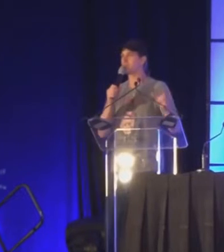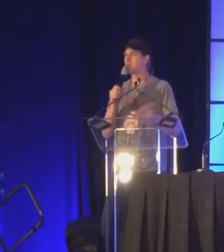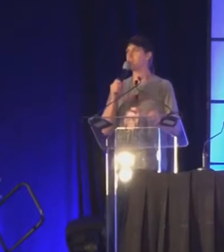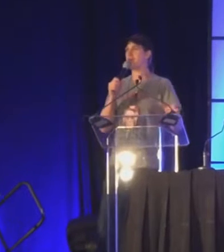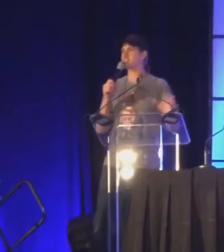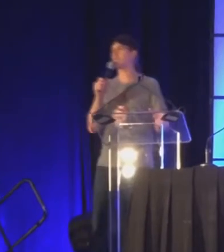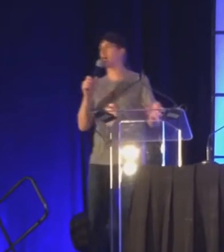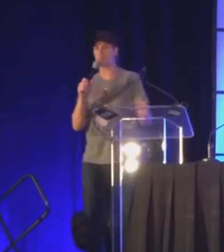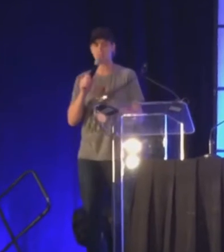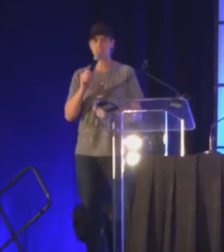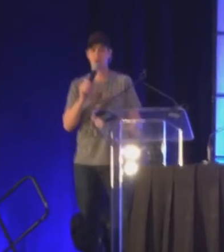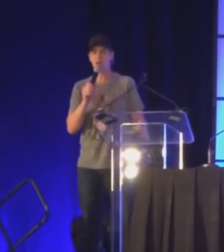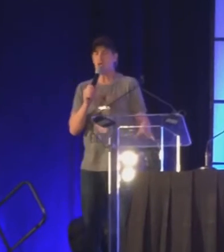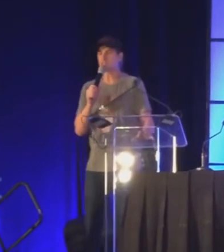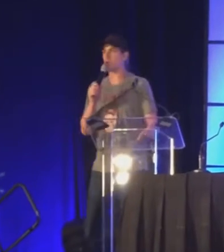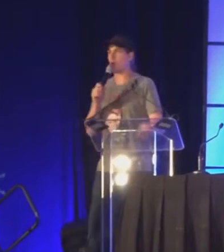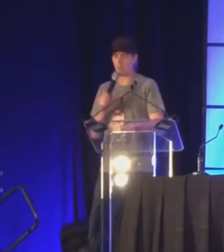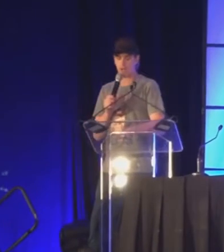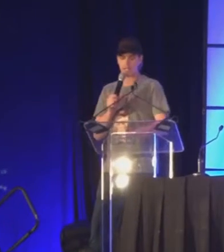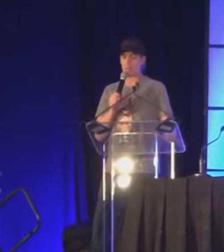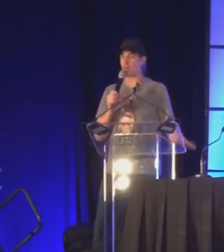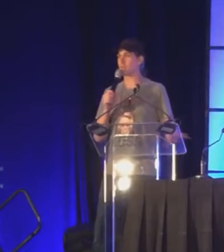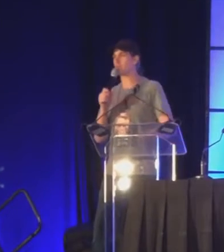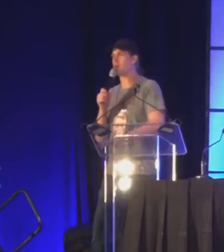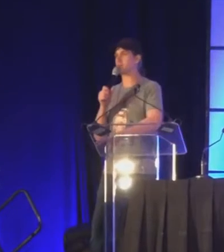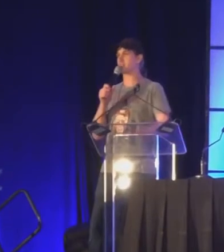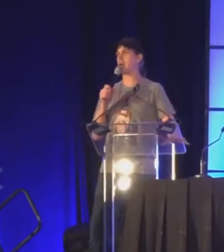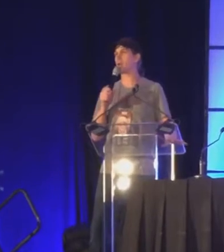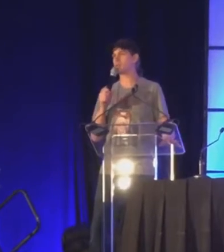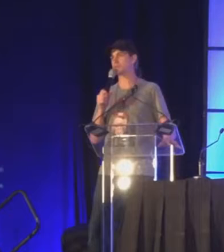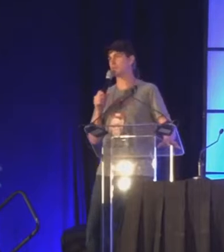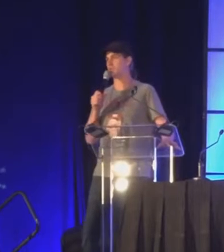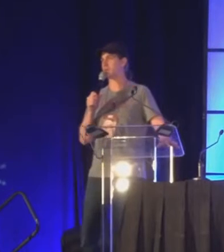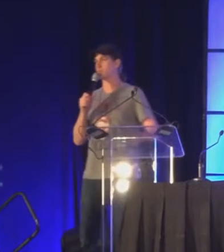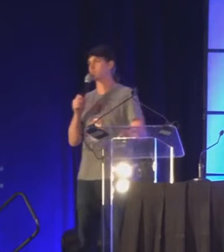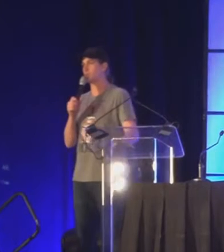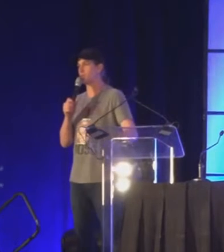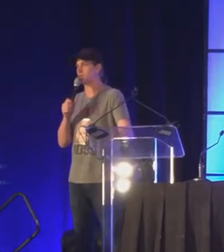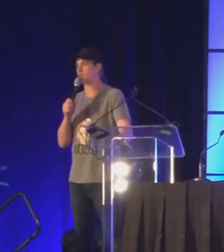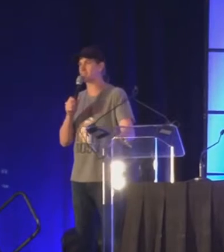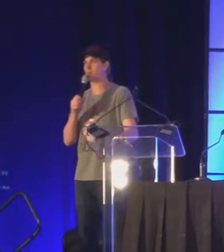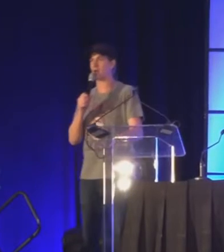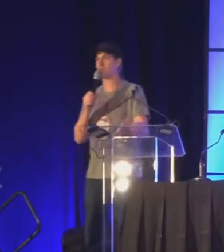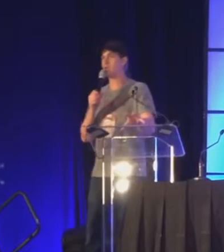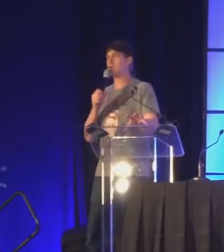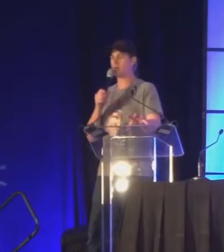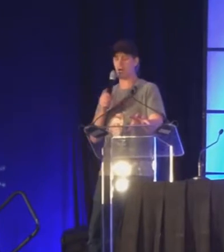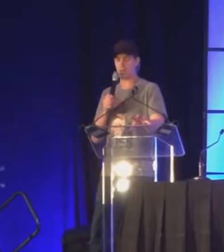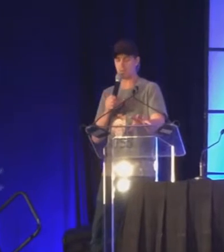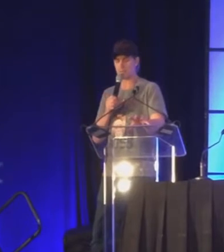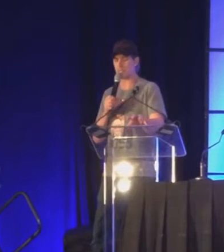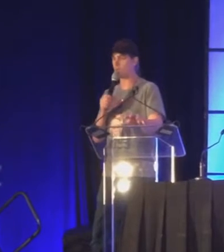and messing up and stuff. So I winded up like memorizing that whole script, because I was so nervous